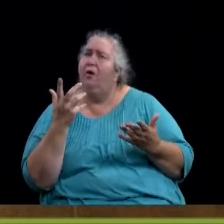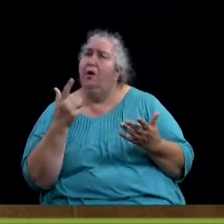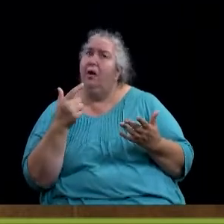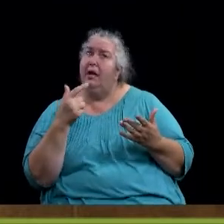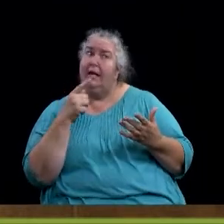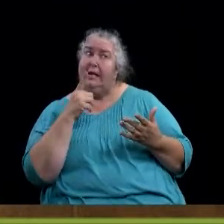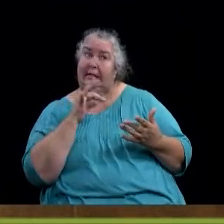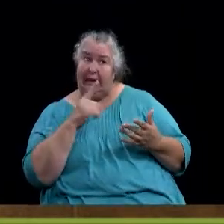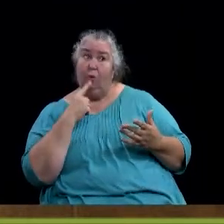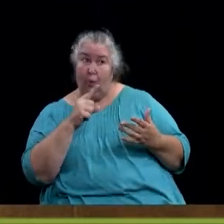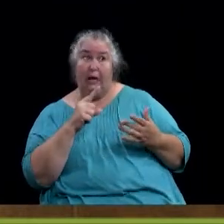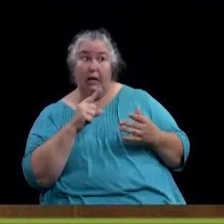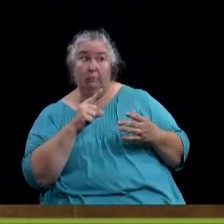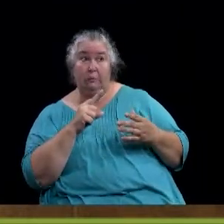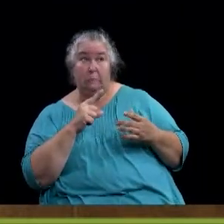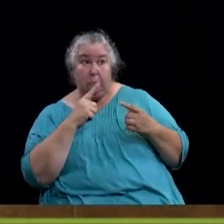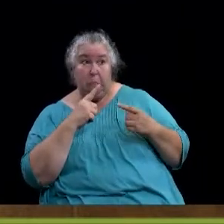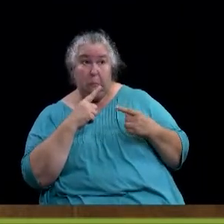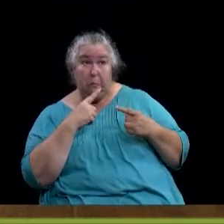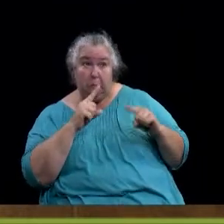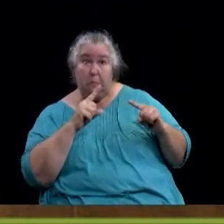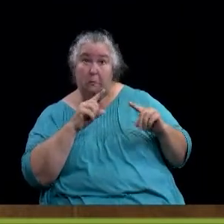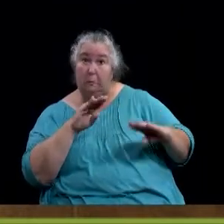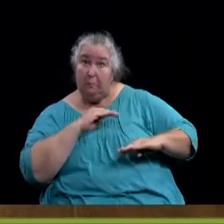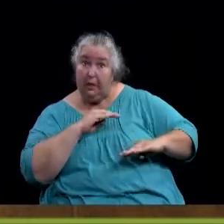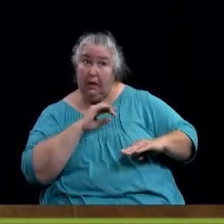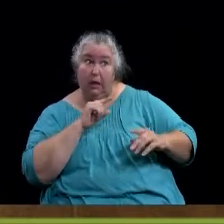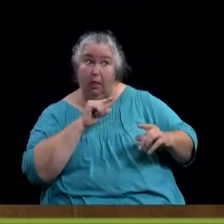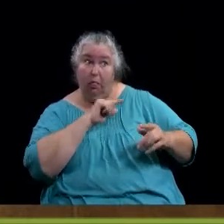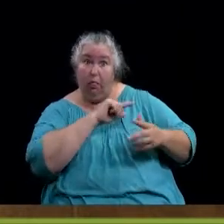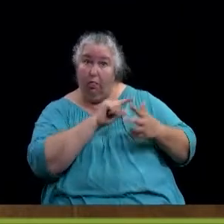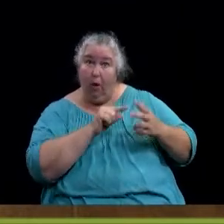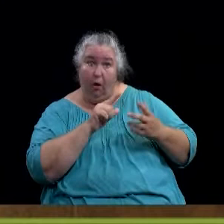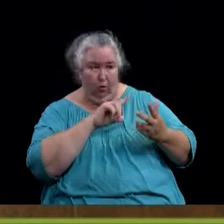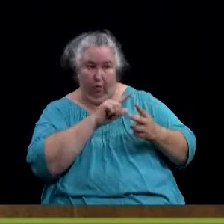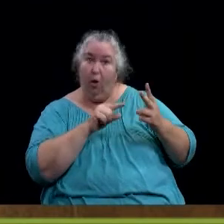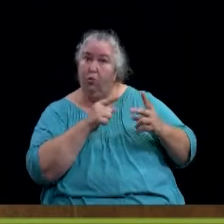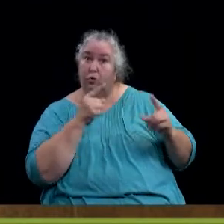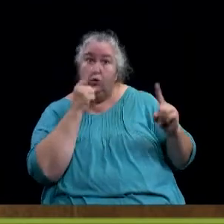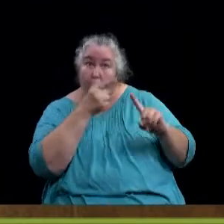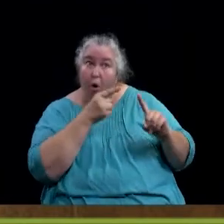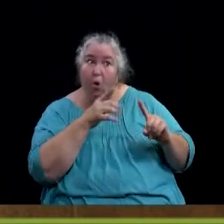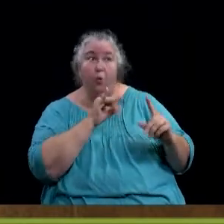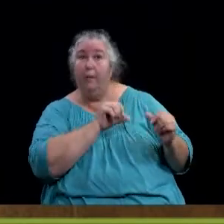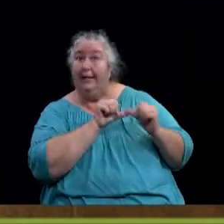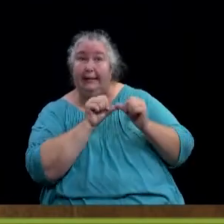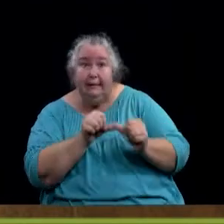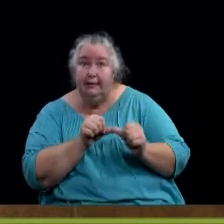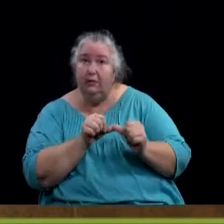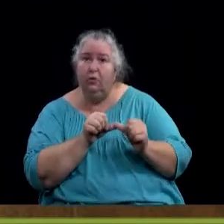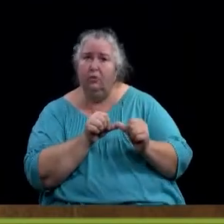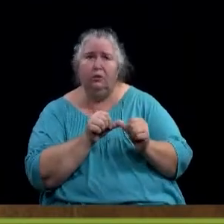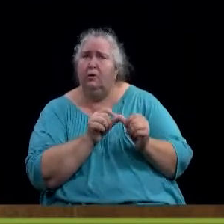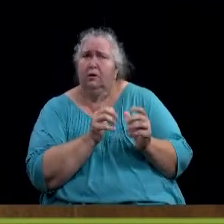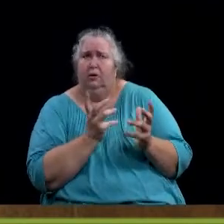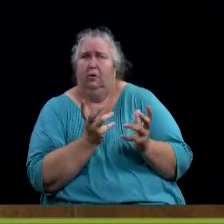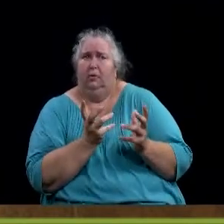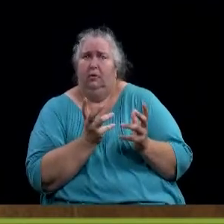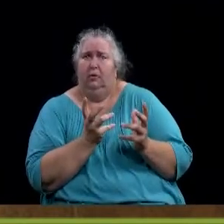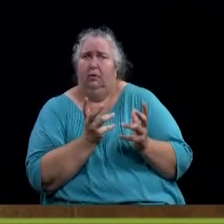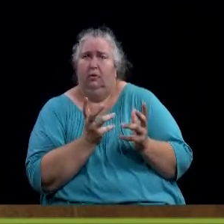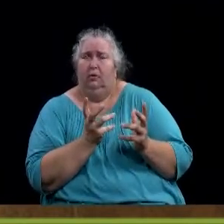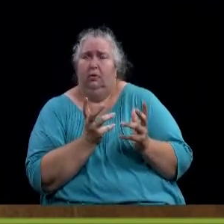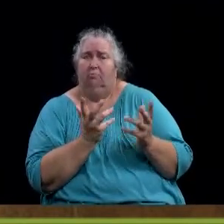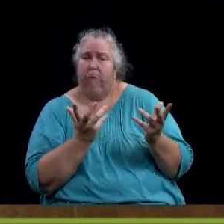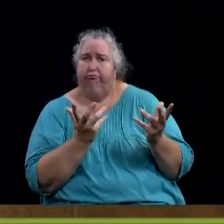goals or a charter, or do we want to continue? How do we rate ourselves on what we've done in